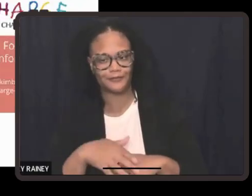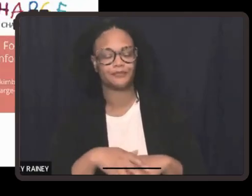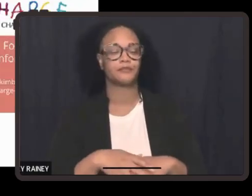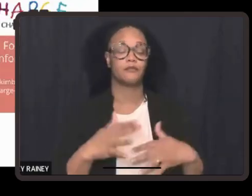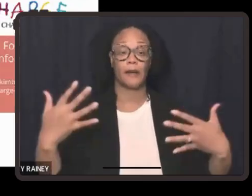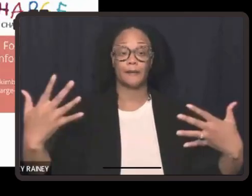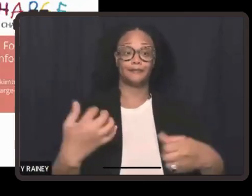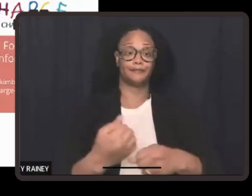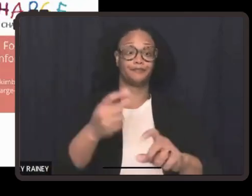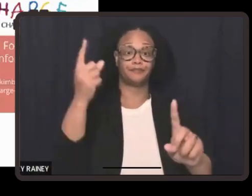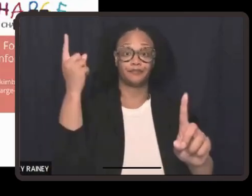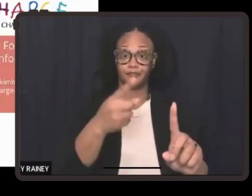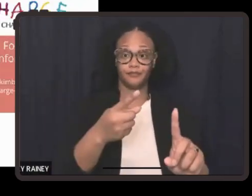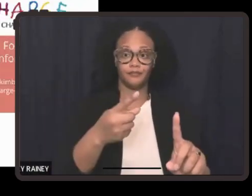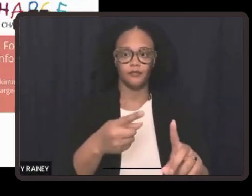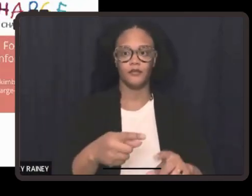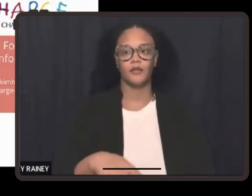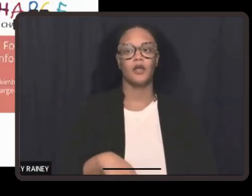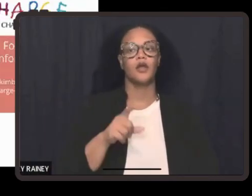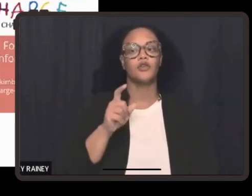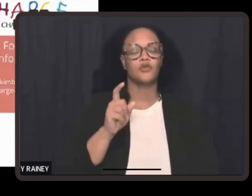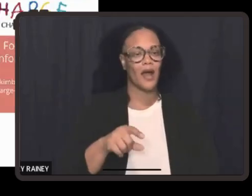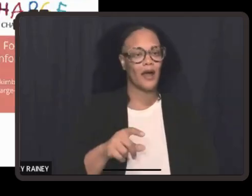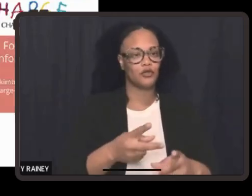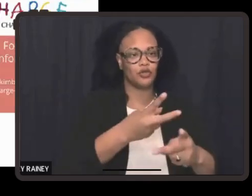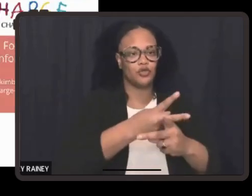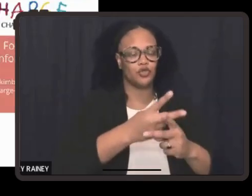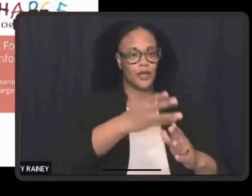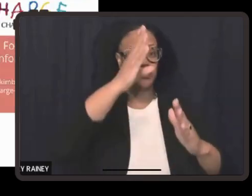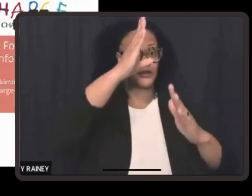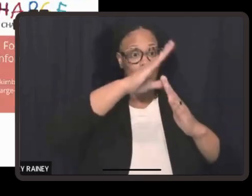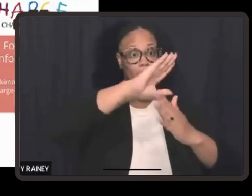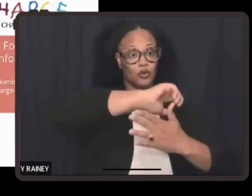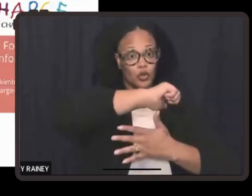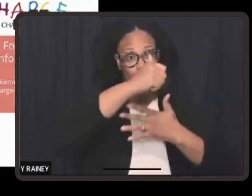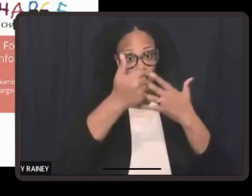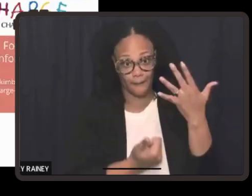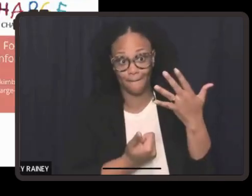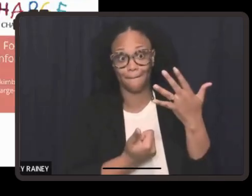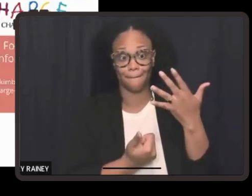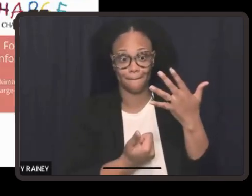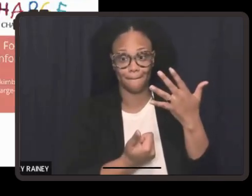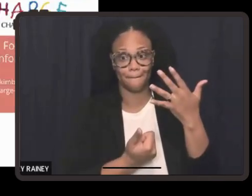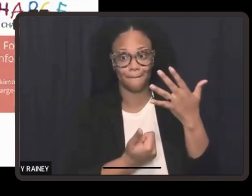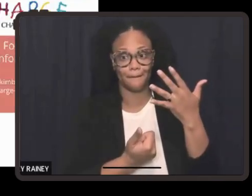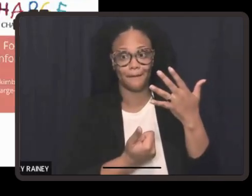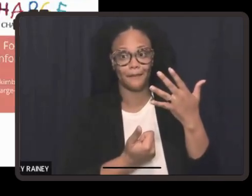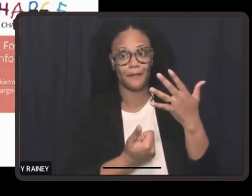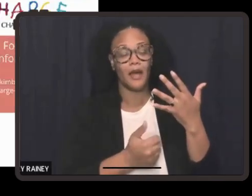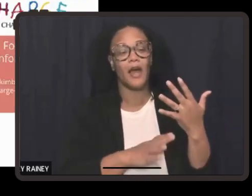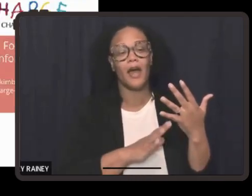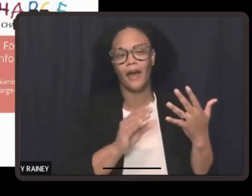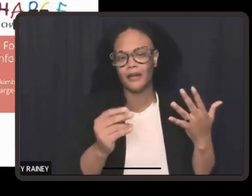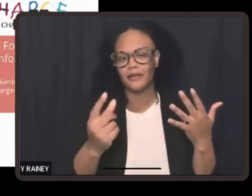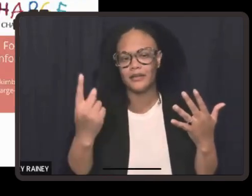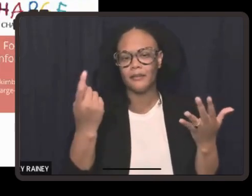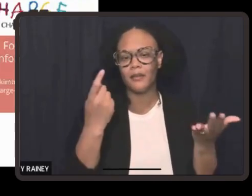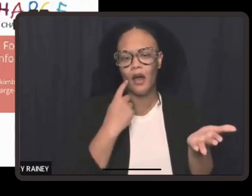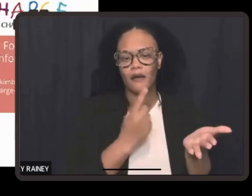you've got to treat top end and bottom end, and you've got to be hugely respectful. And I think one of the things I've seen is when